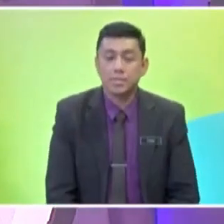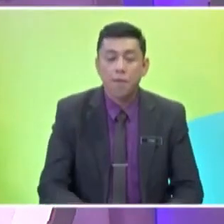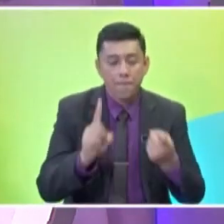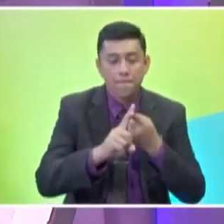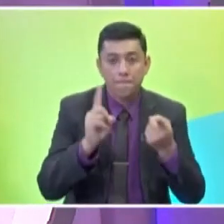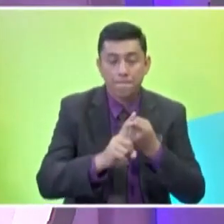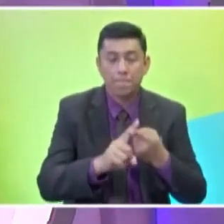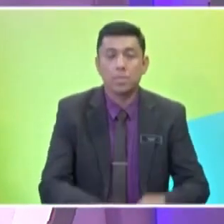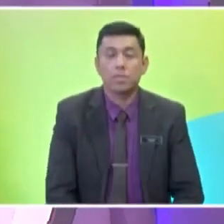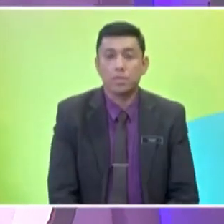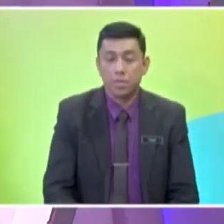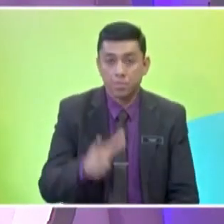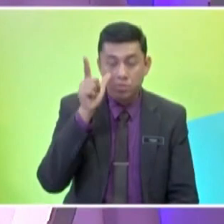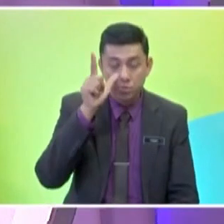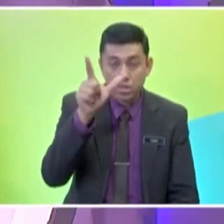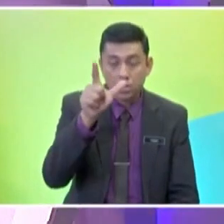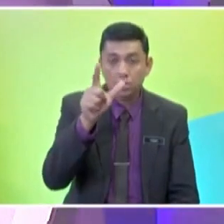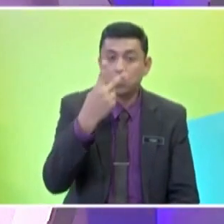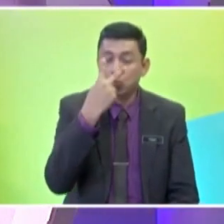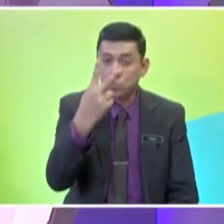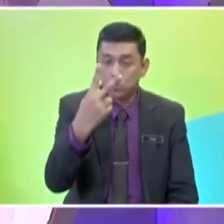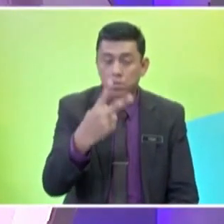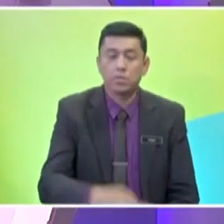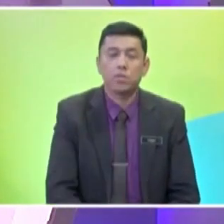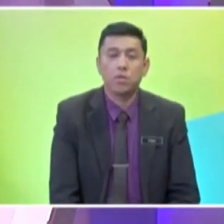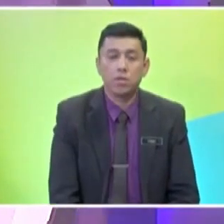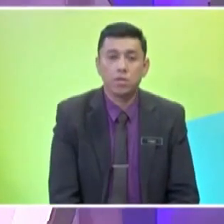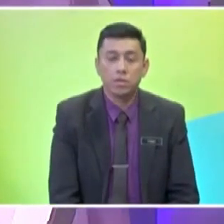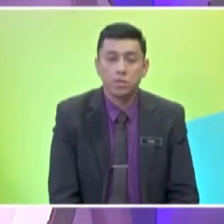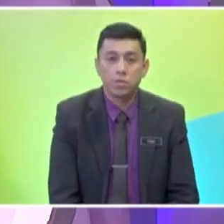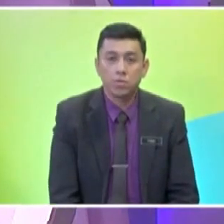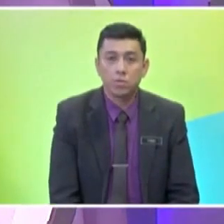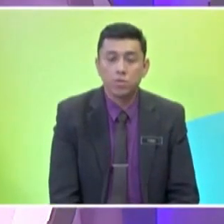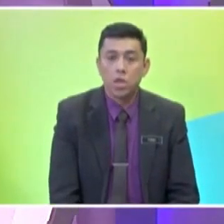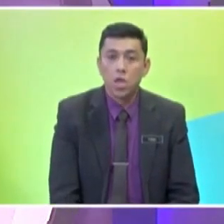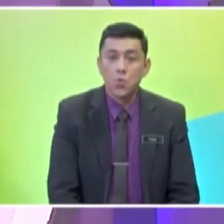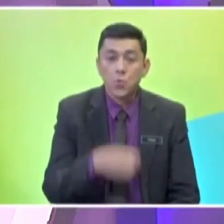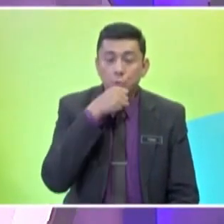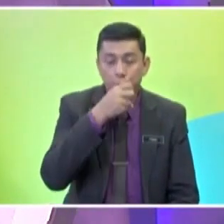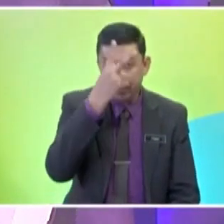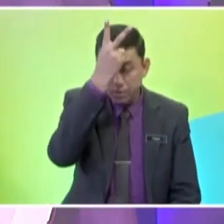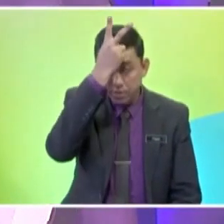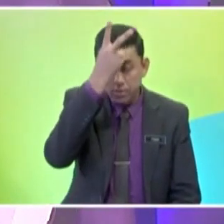First, let's have a look at the body parts of a goat, okay?